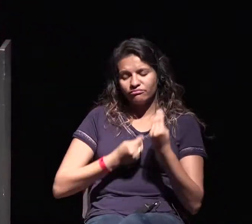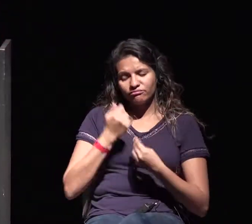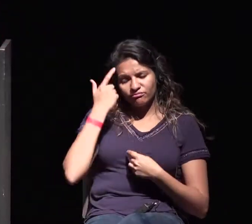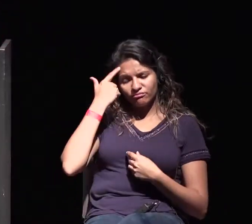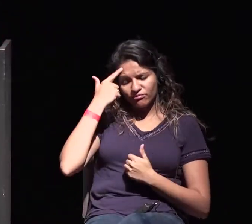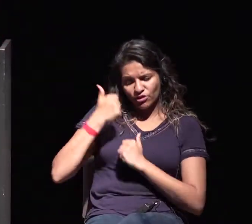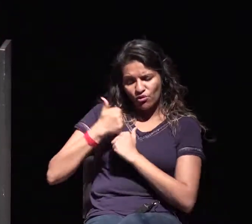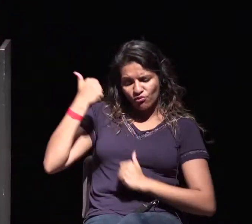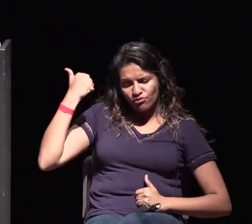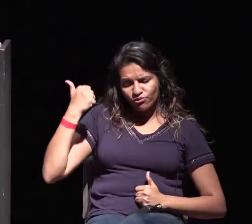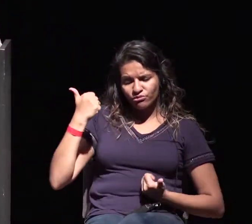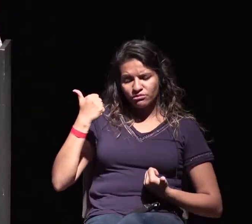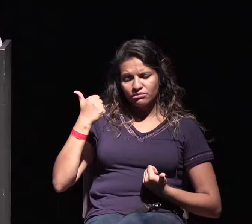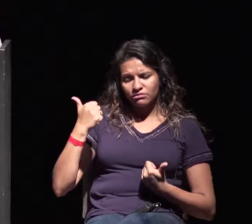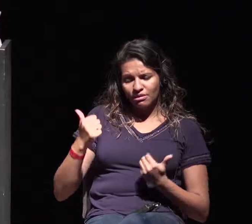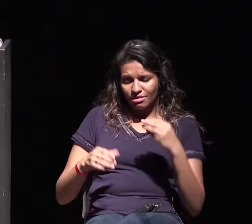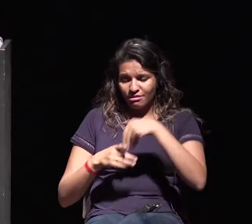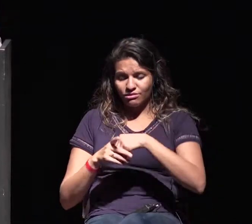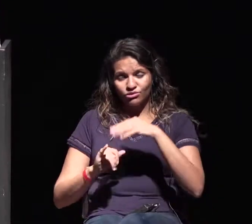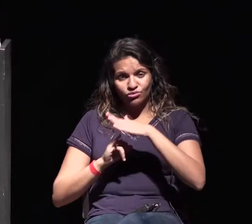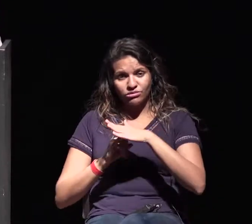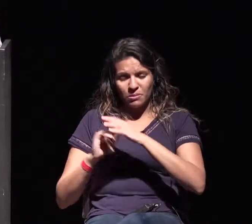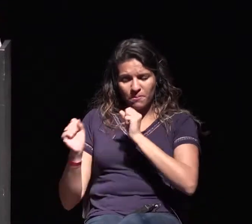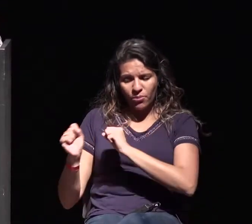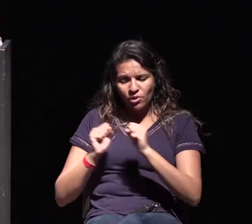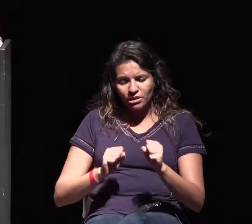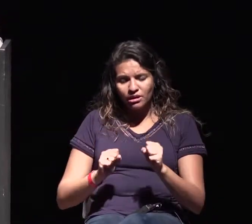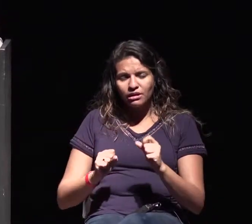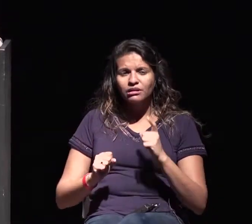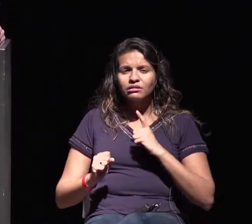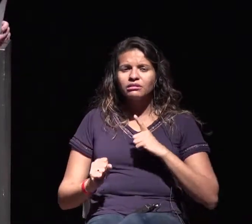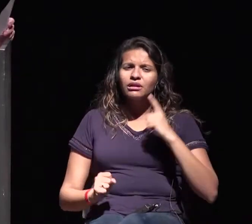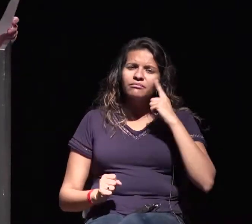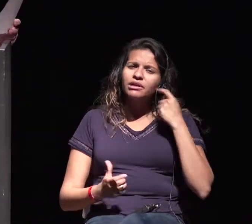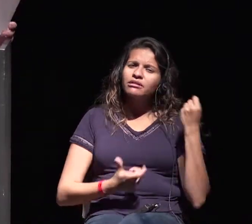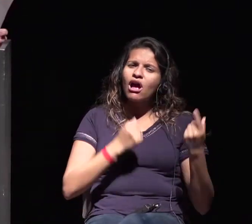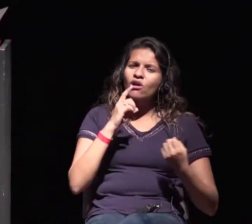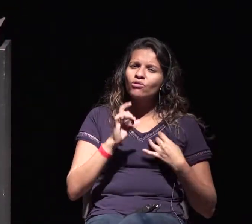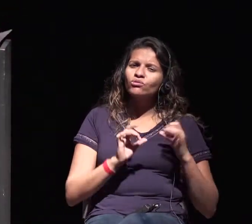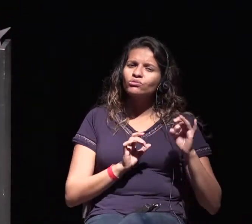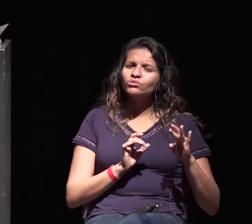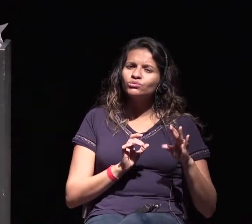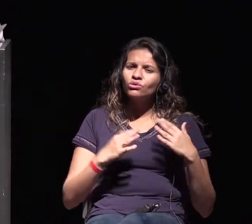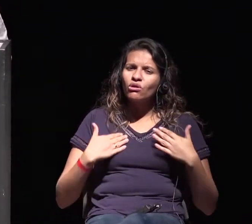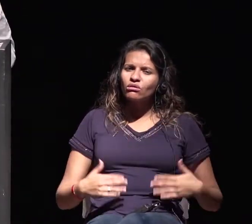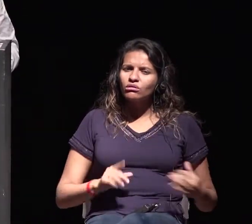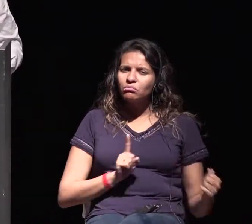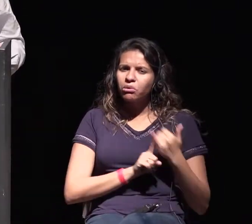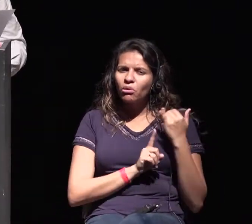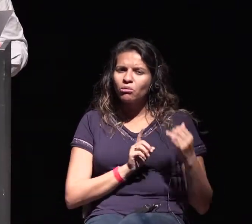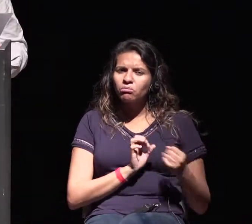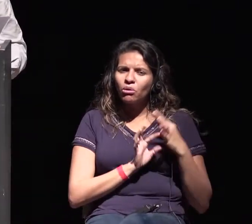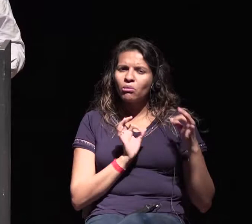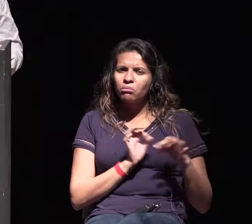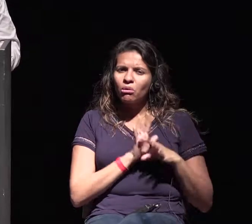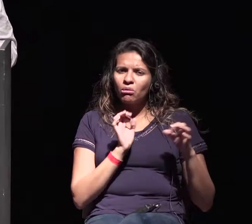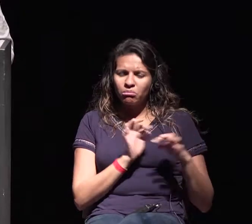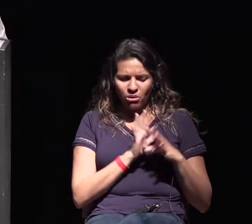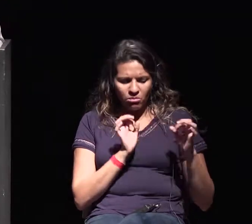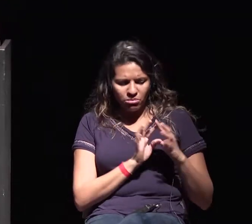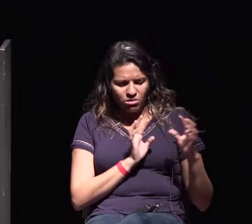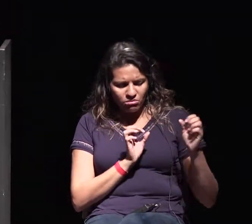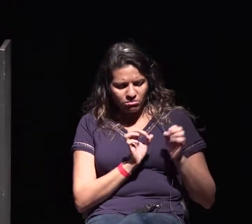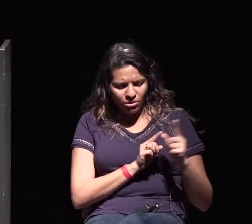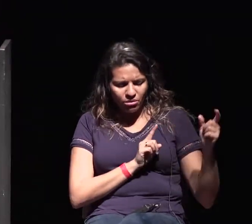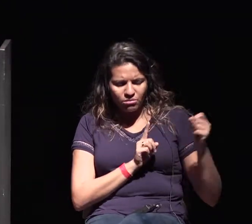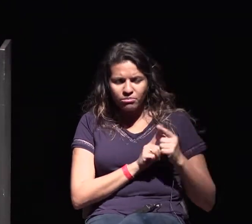nothing but uninvited antigens within the body of the institution. Would the institution finally be